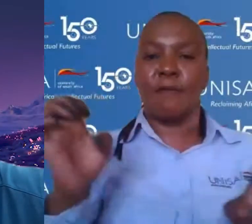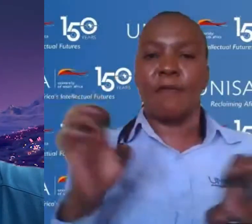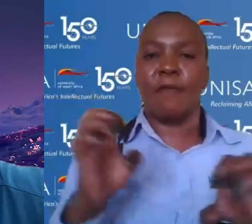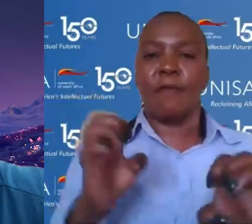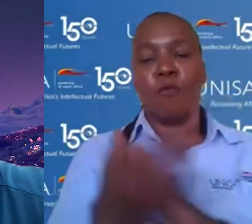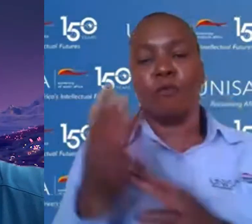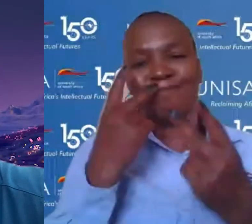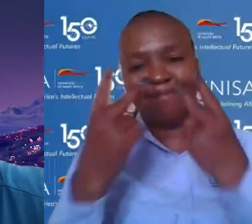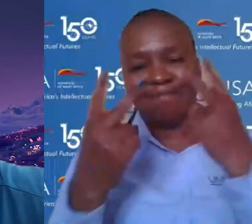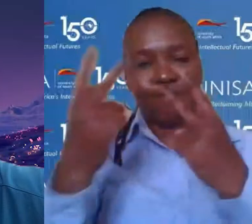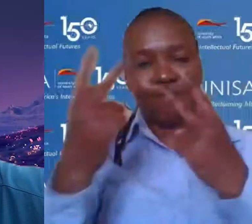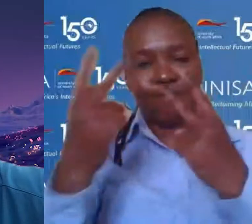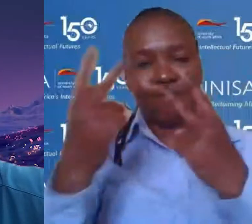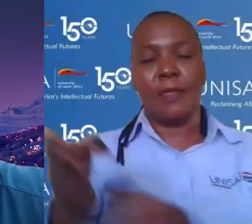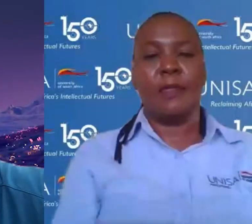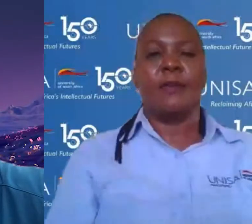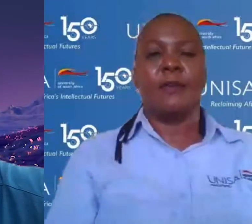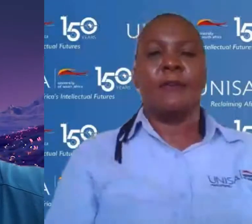visit.